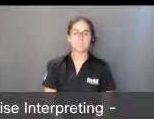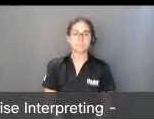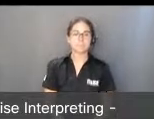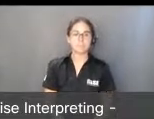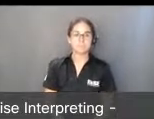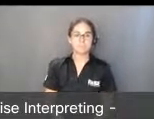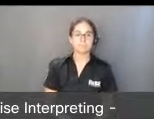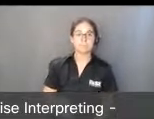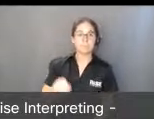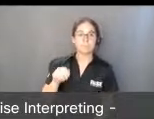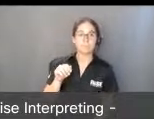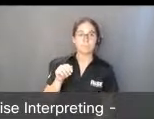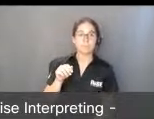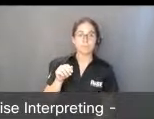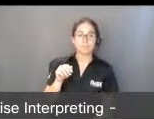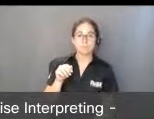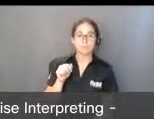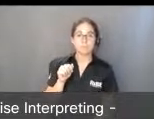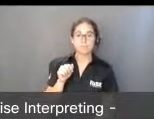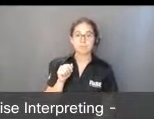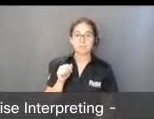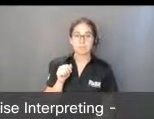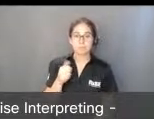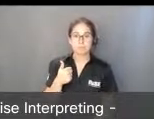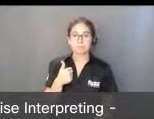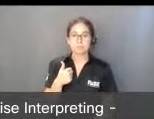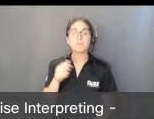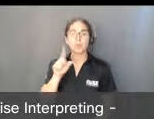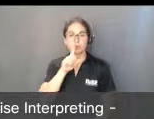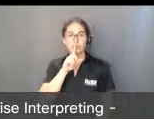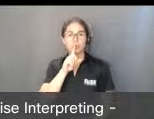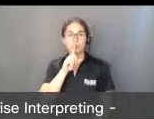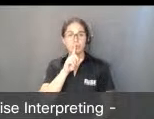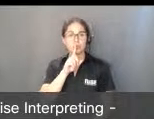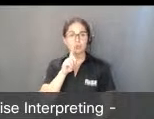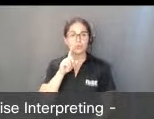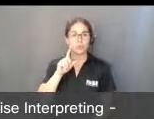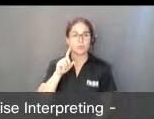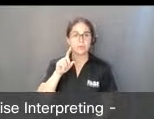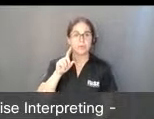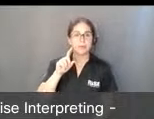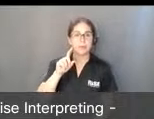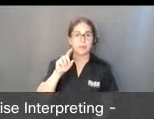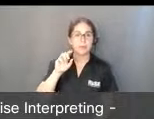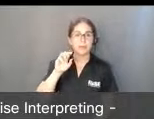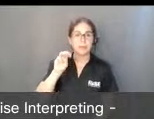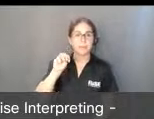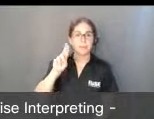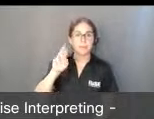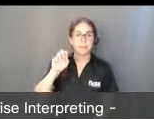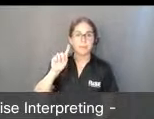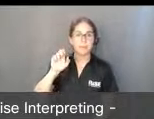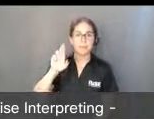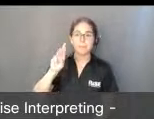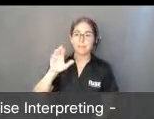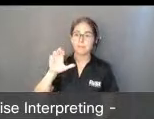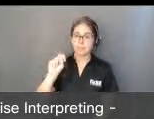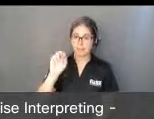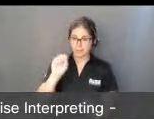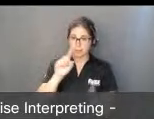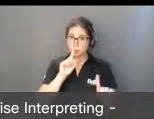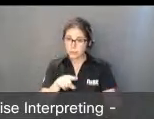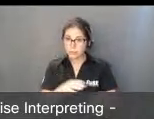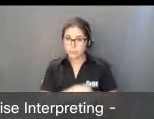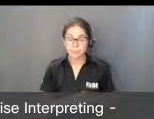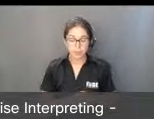Ms. Munsworth, do you want to address that? I can, Dr. Miranda. So Mr. Ibarra, evaluations, hello,